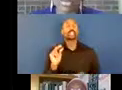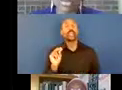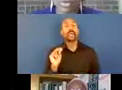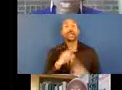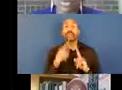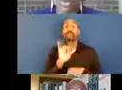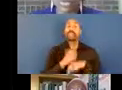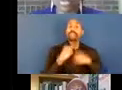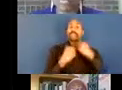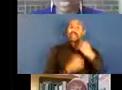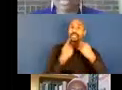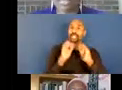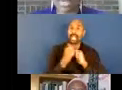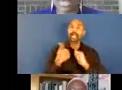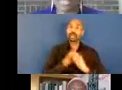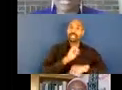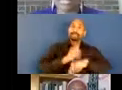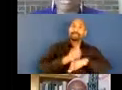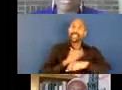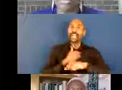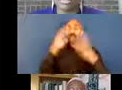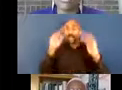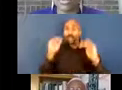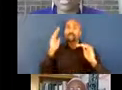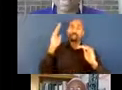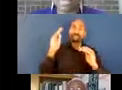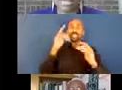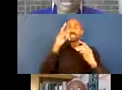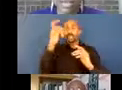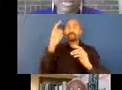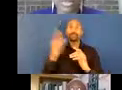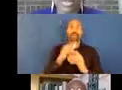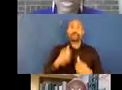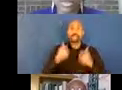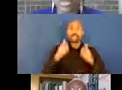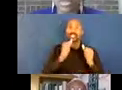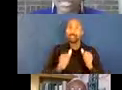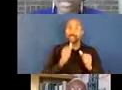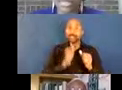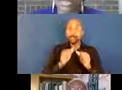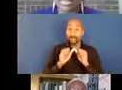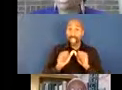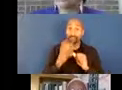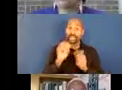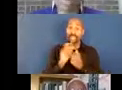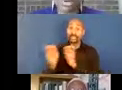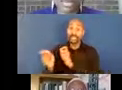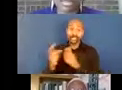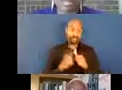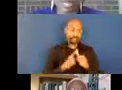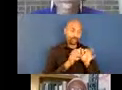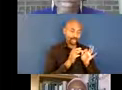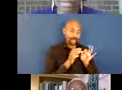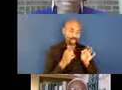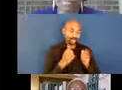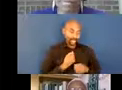hopes and dreams towards survival and change. First made into language, then into idea, then into more